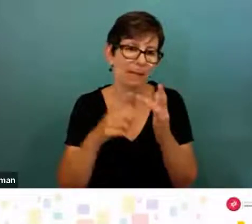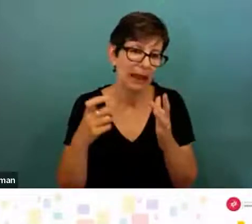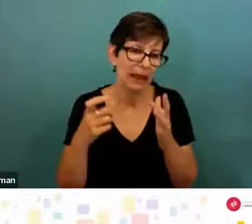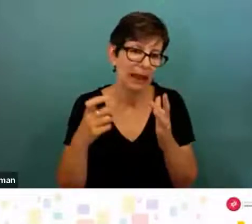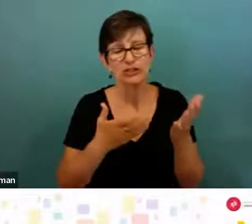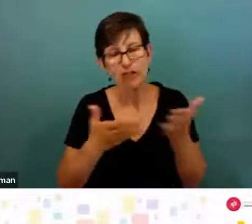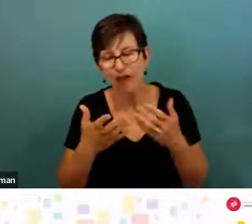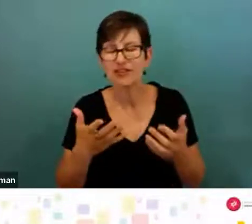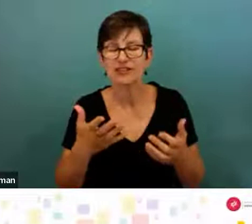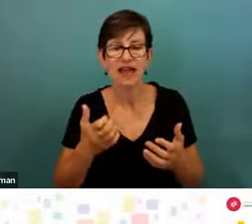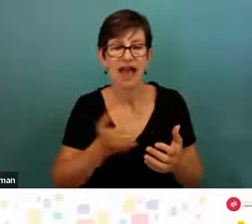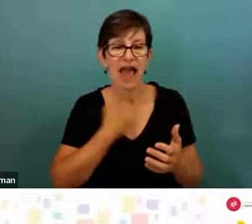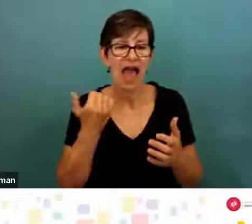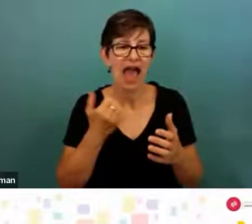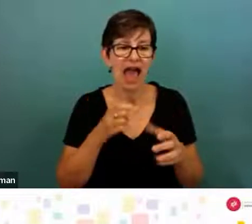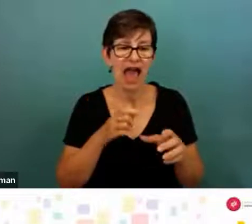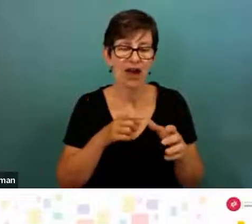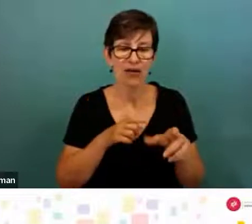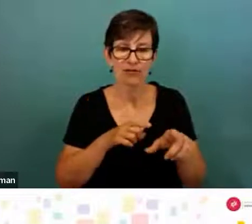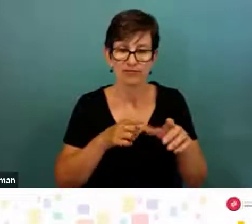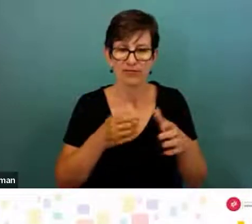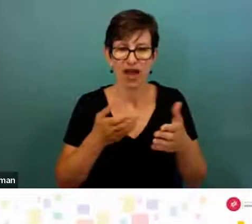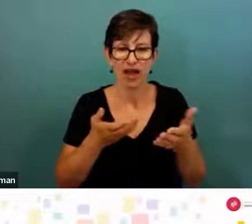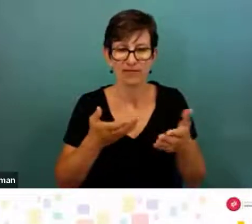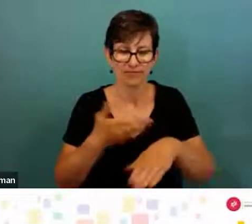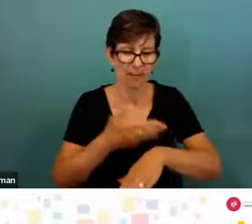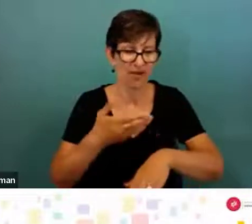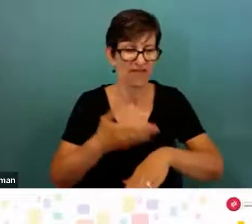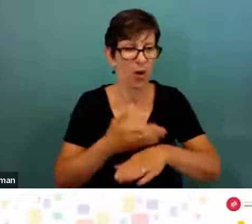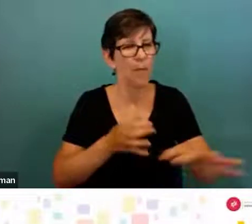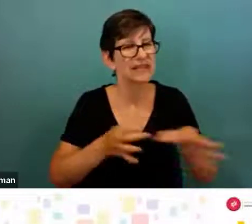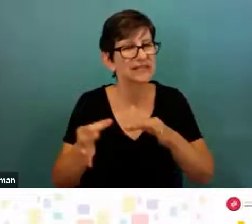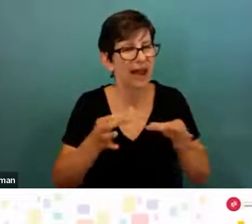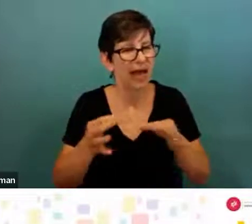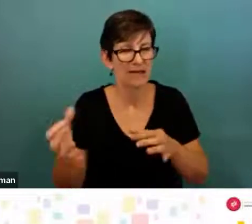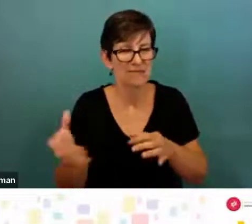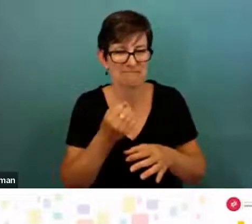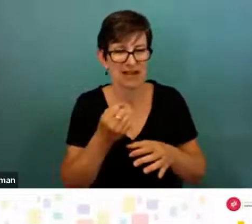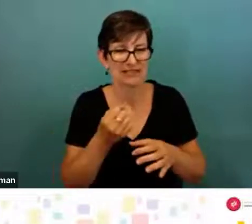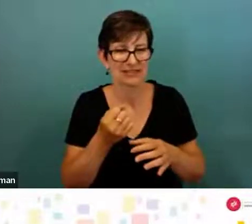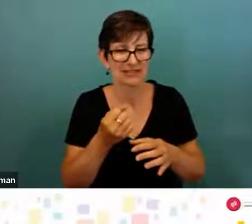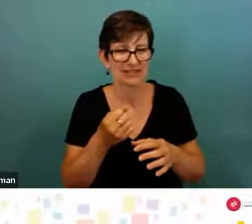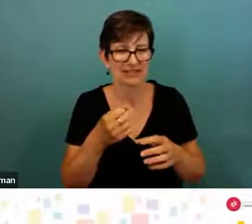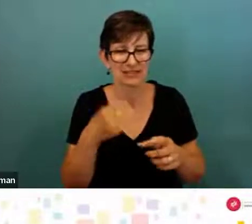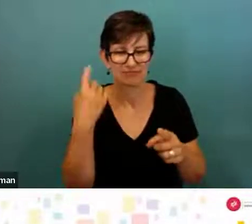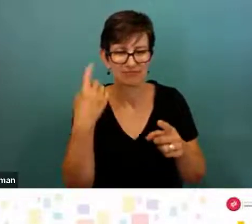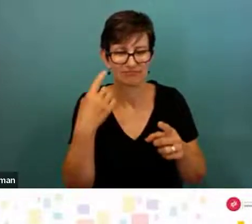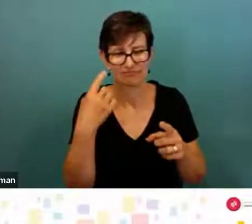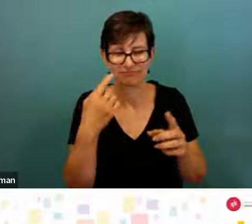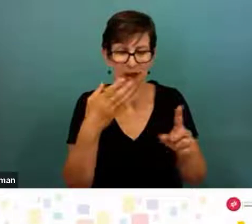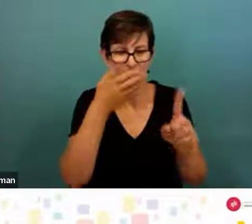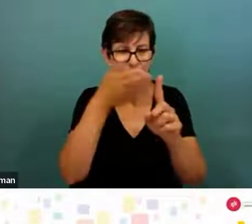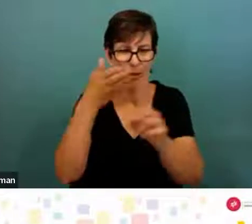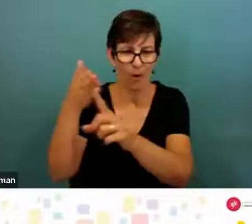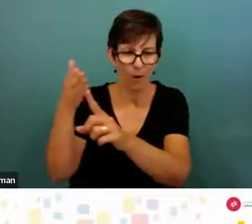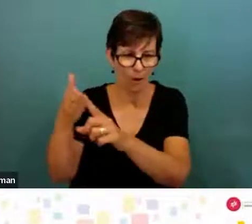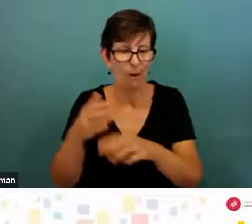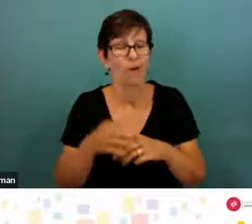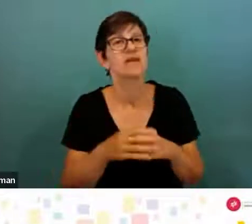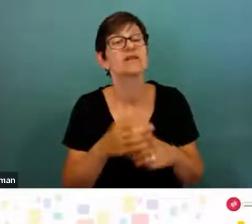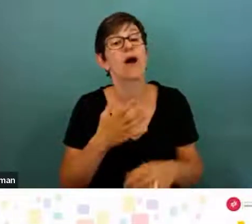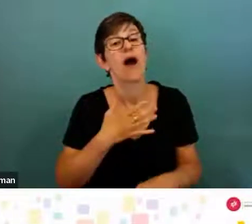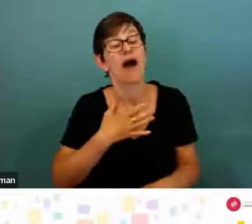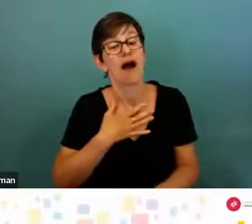plan. I really do encourage our coordinators to have, if they would like to include